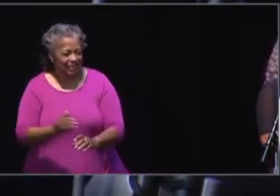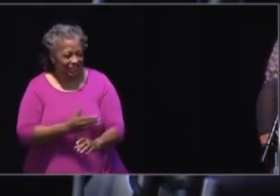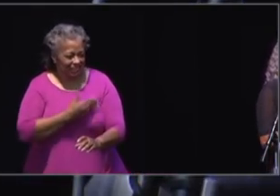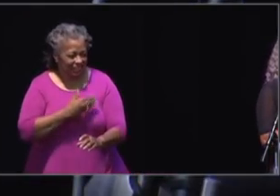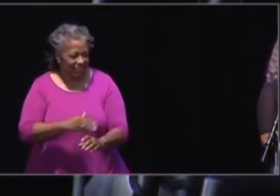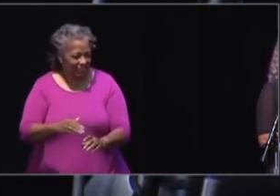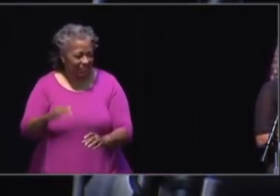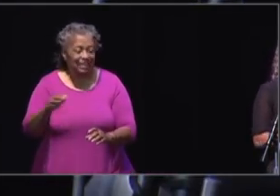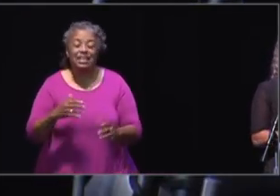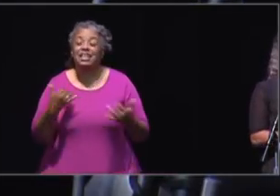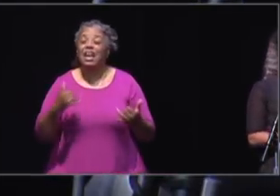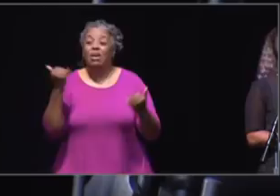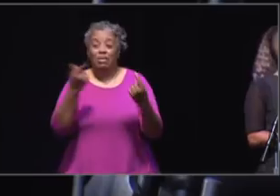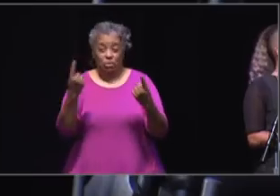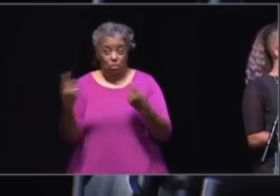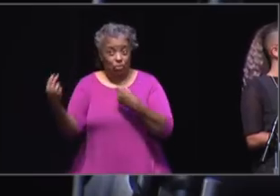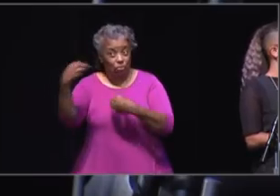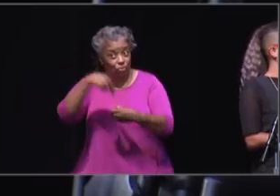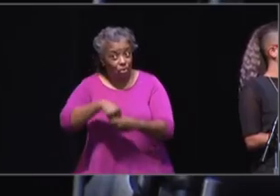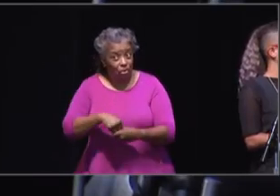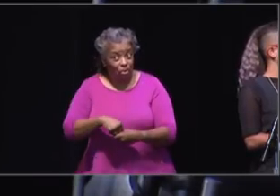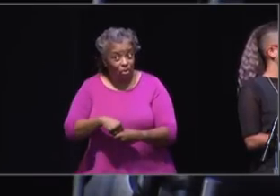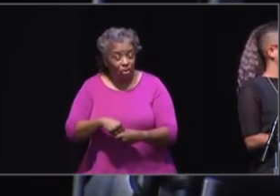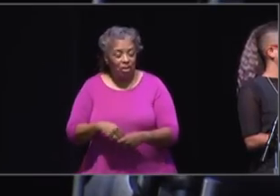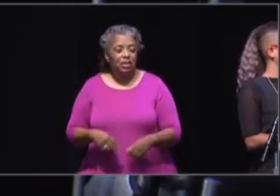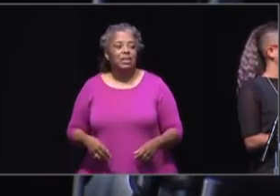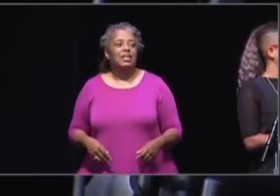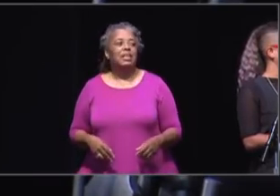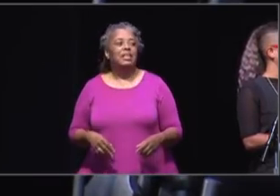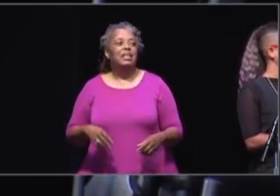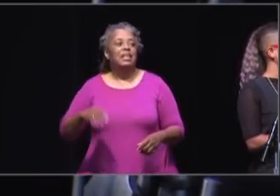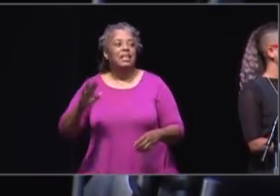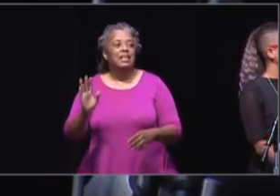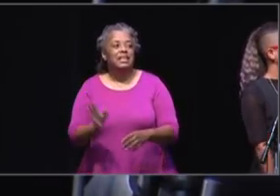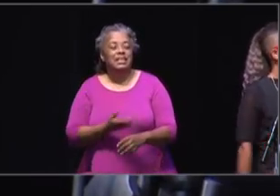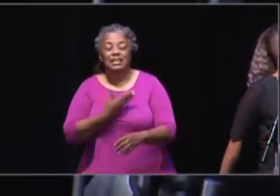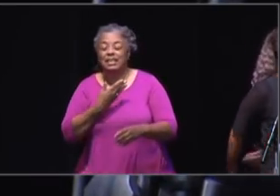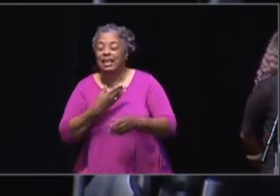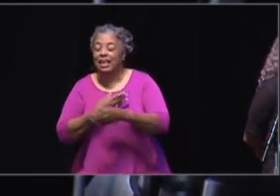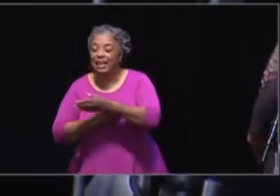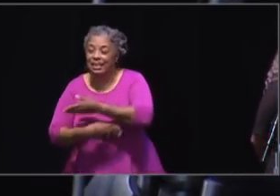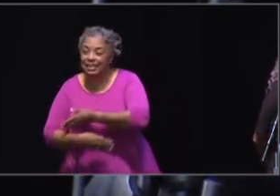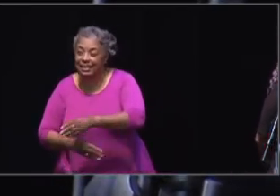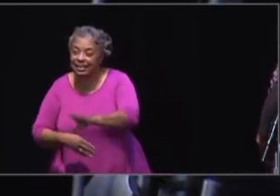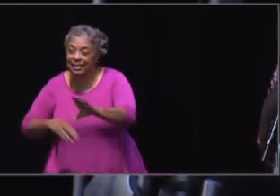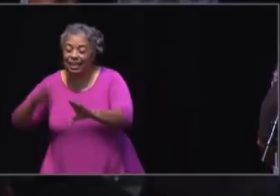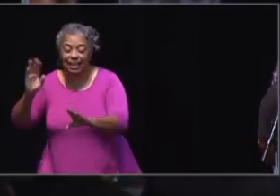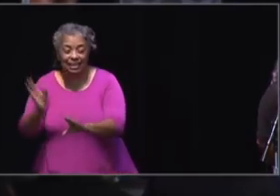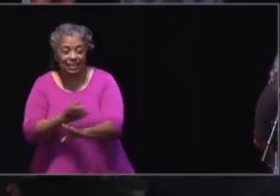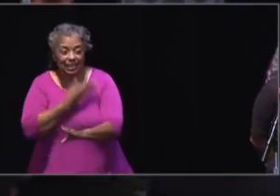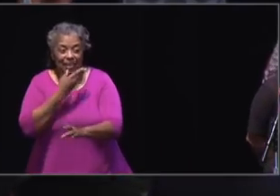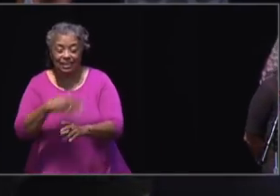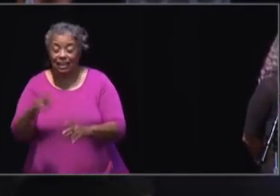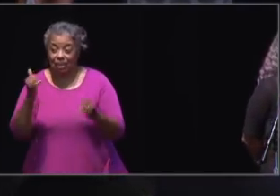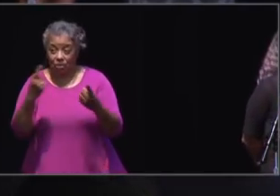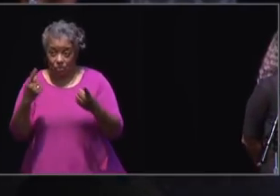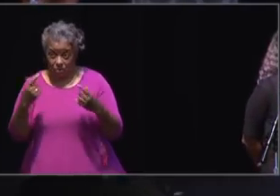sing. Here we go, everybody. Sing, sing, sing, sing. Everybody got a